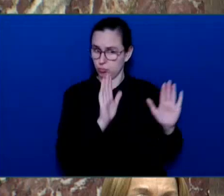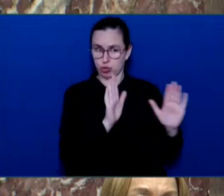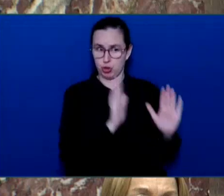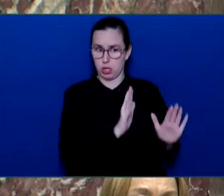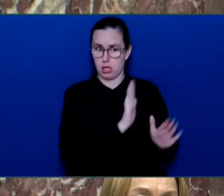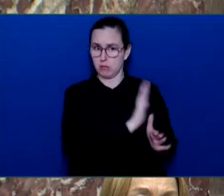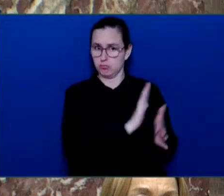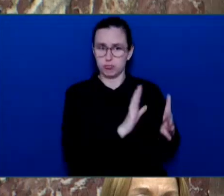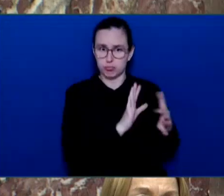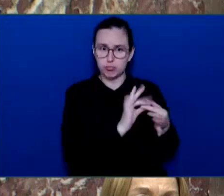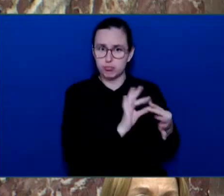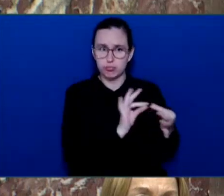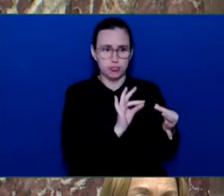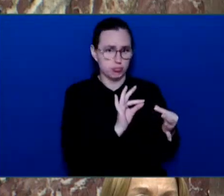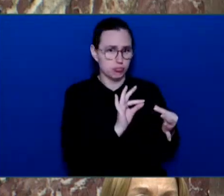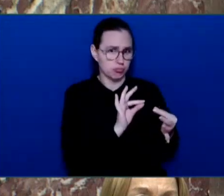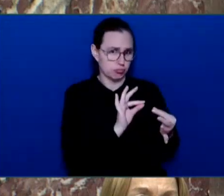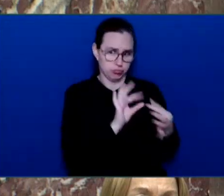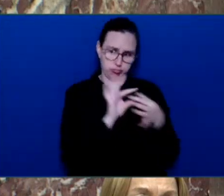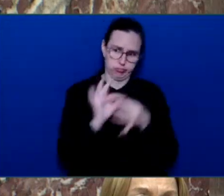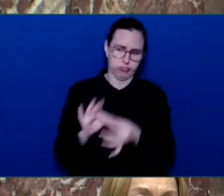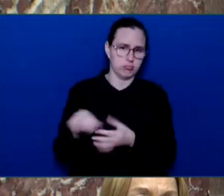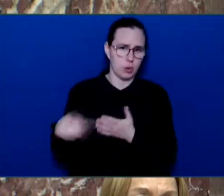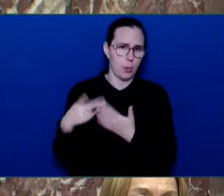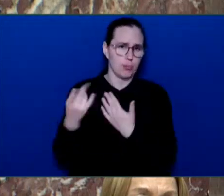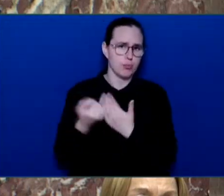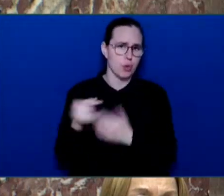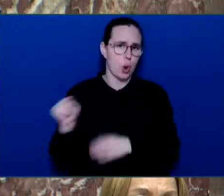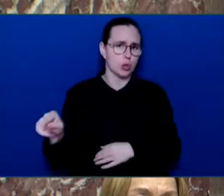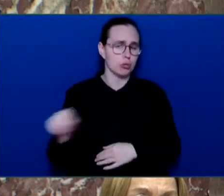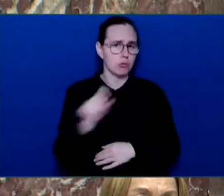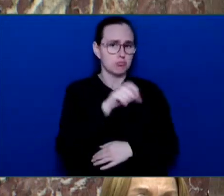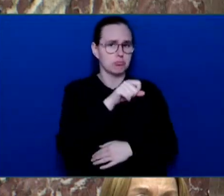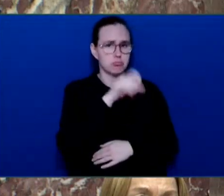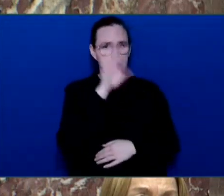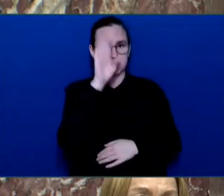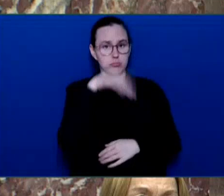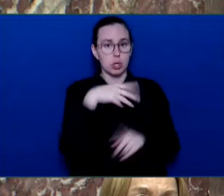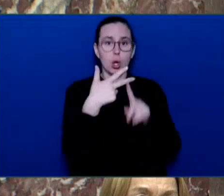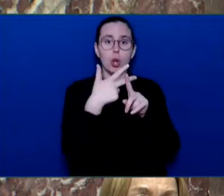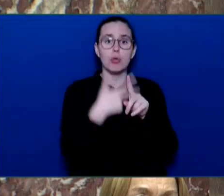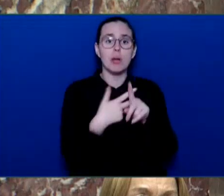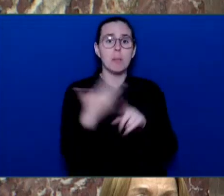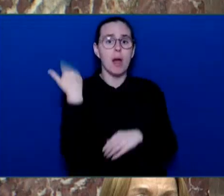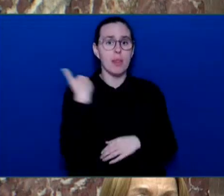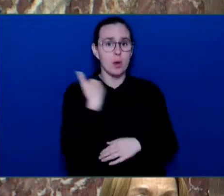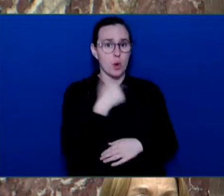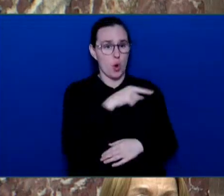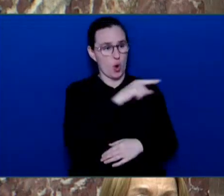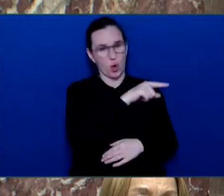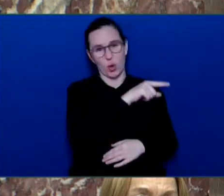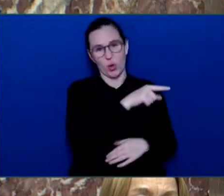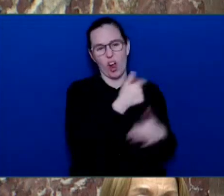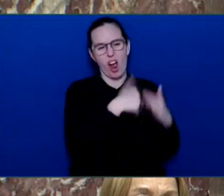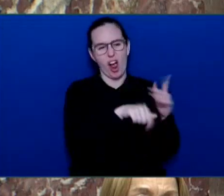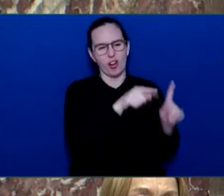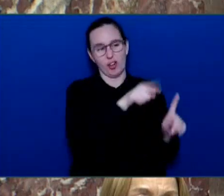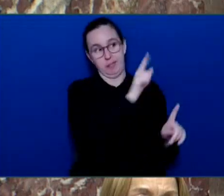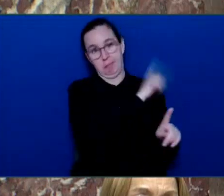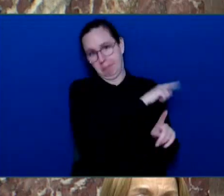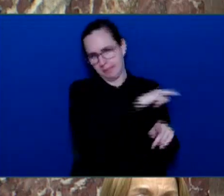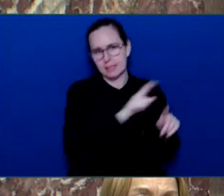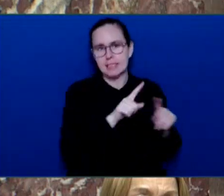so 3 months ago that he was a member of a different party, but I didn't hear from him once on this project in all of that time.